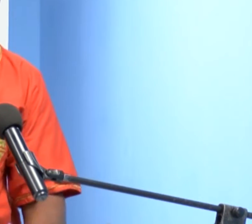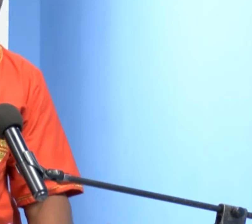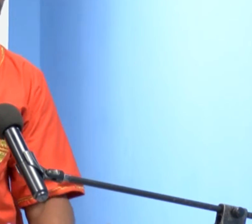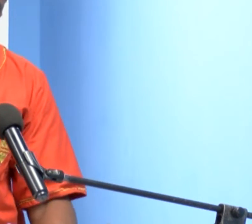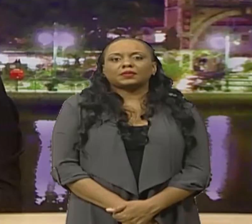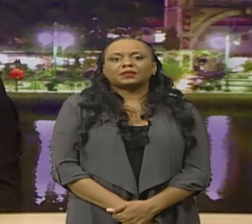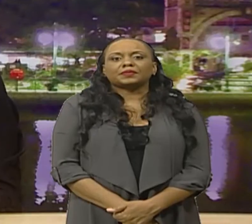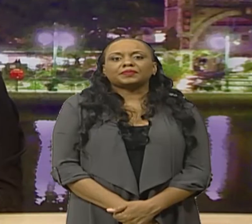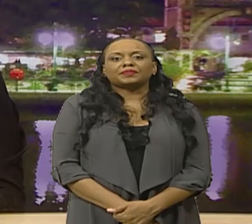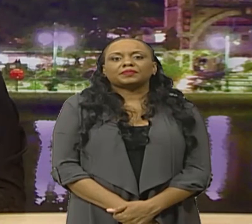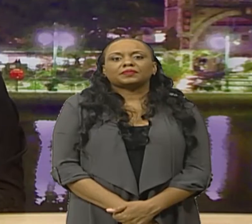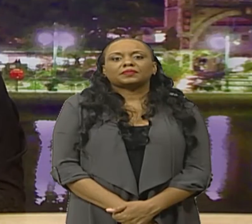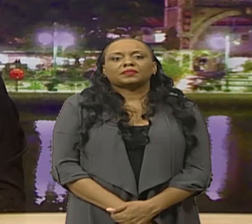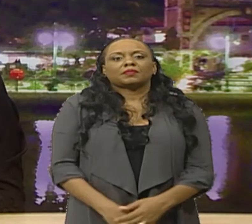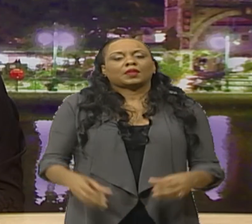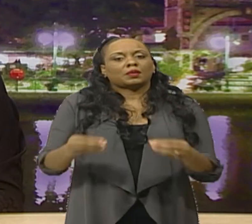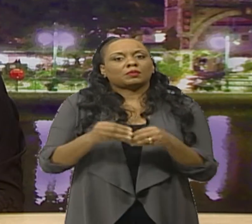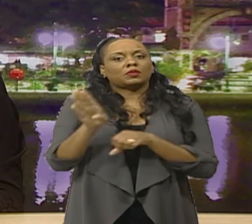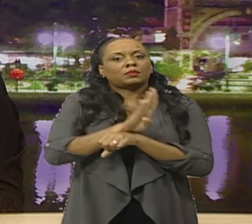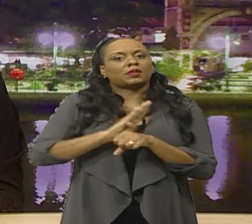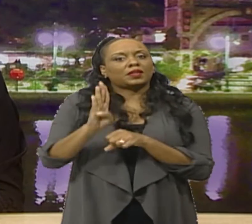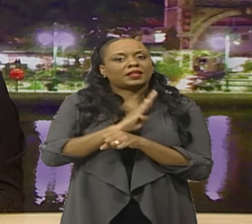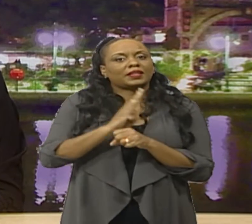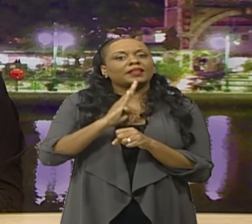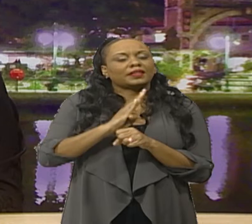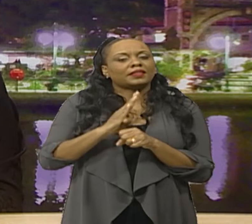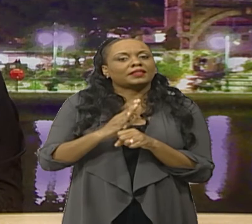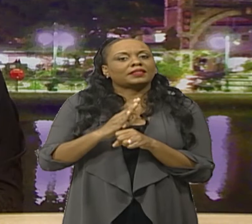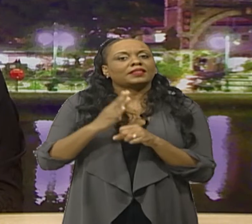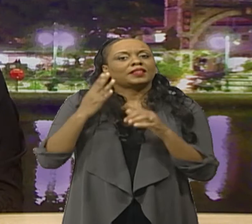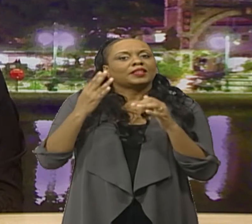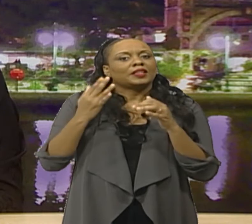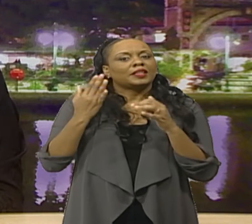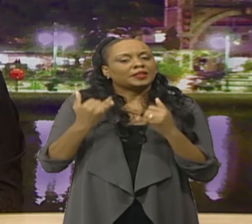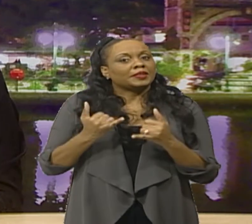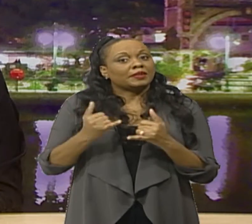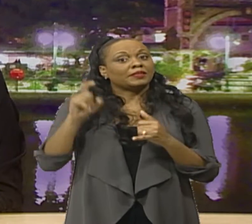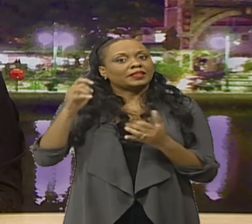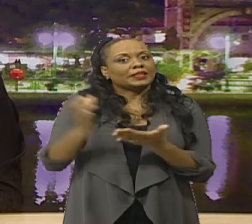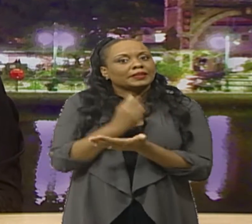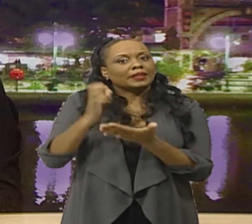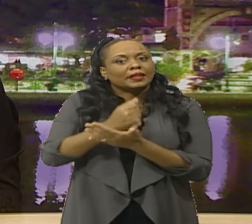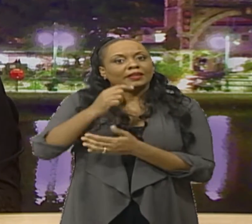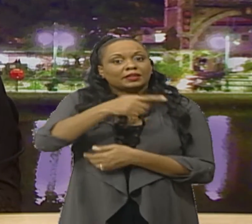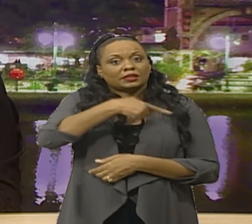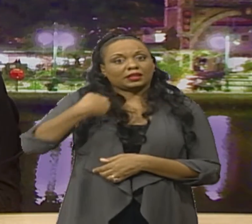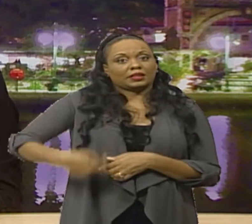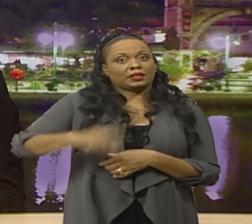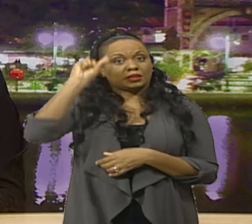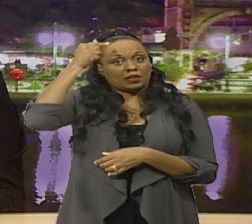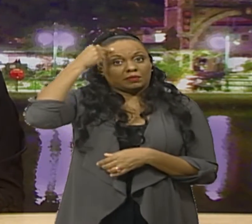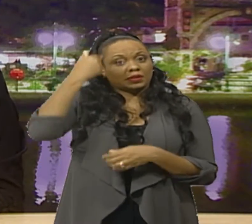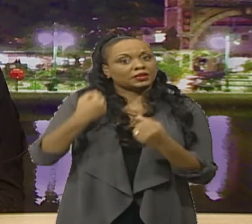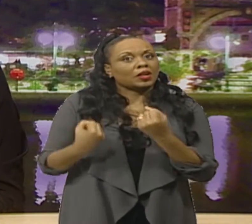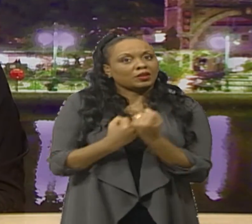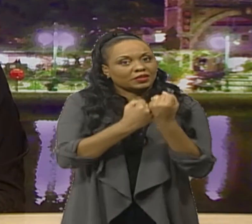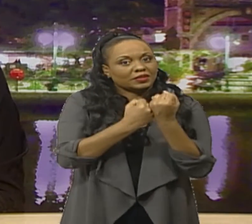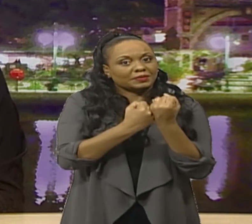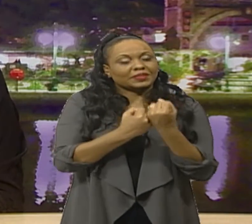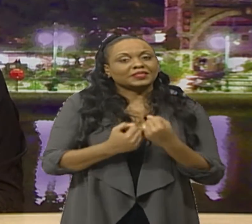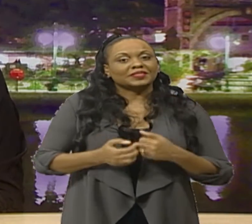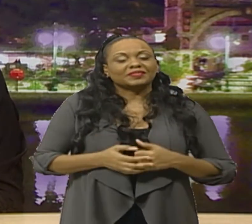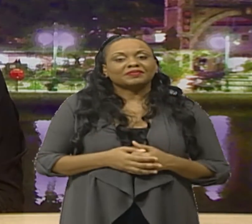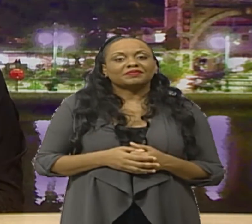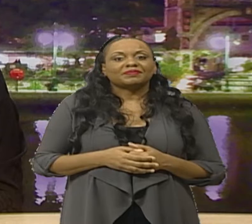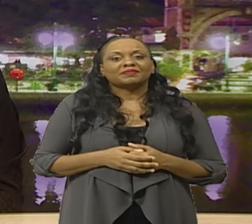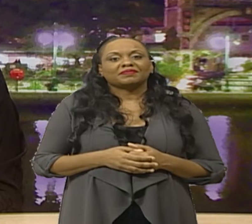or her. More Barbadians are being advised to capitalize on the Chinese government scholarships. Deputy Chief